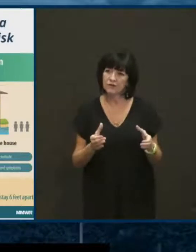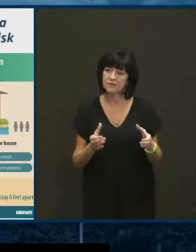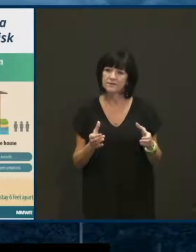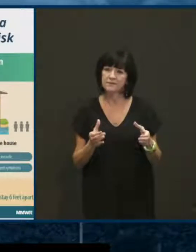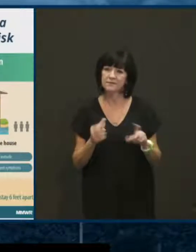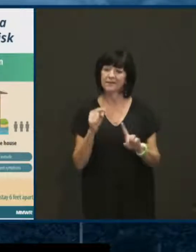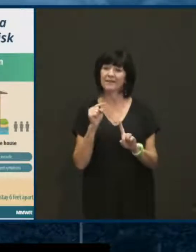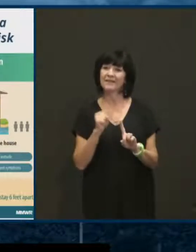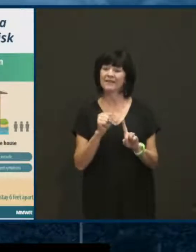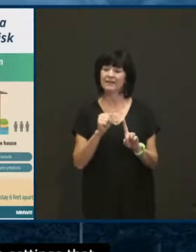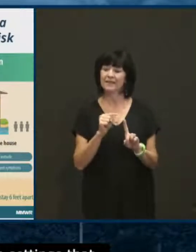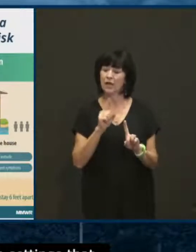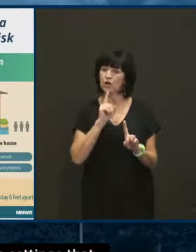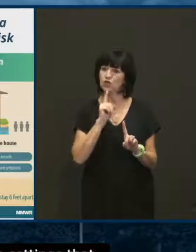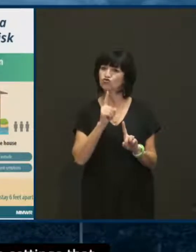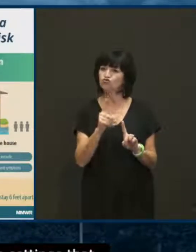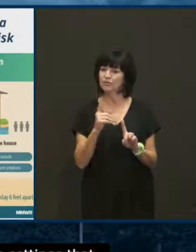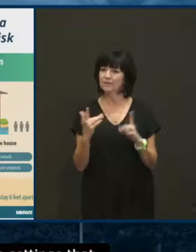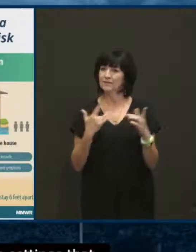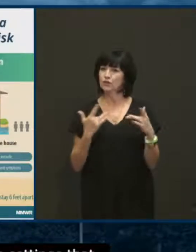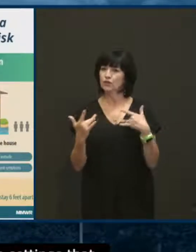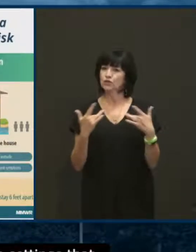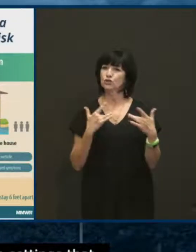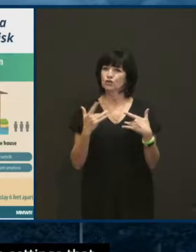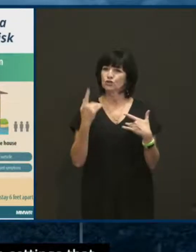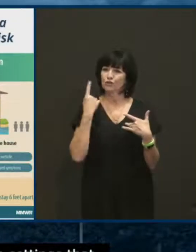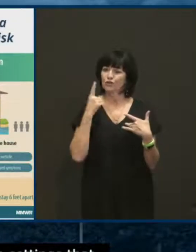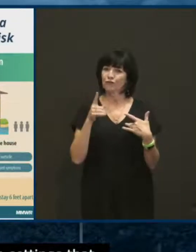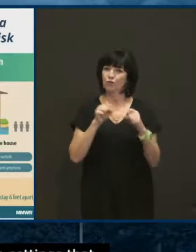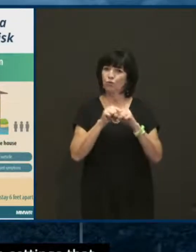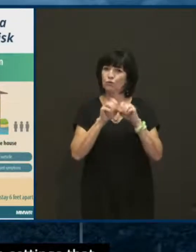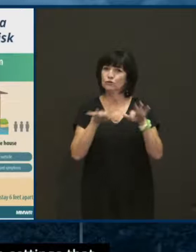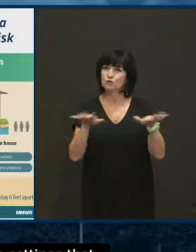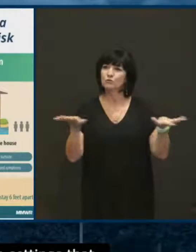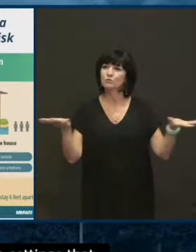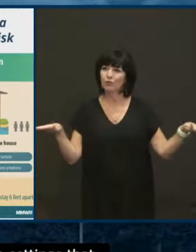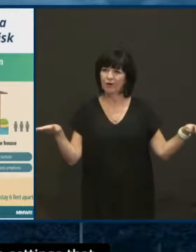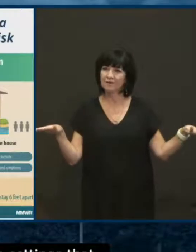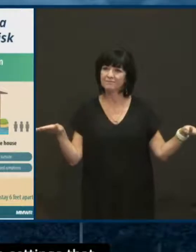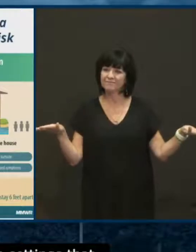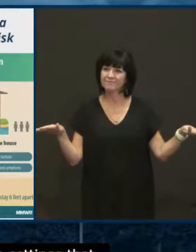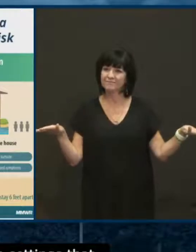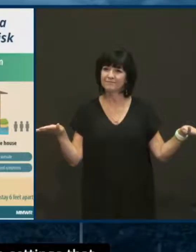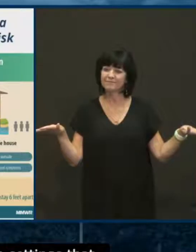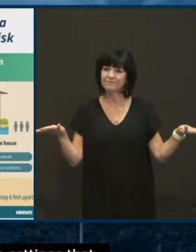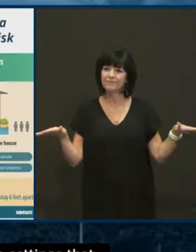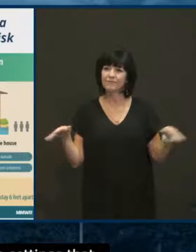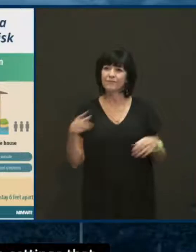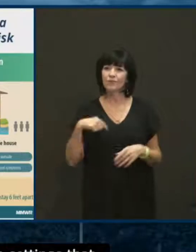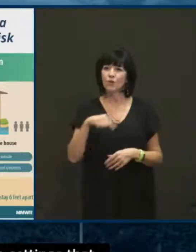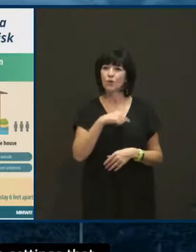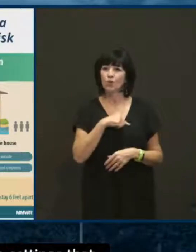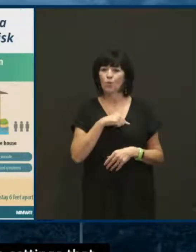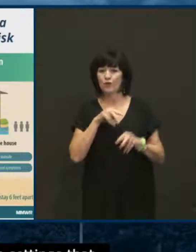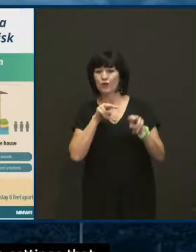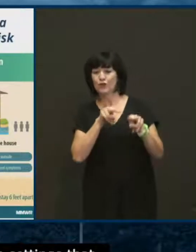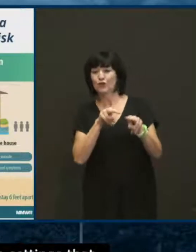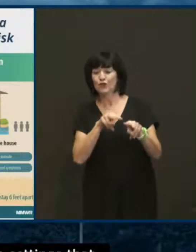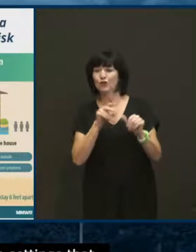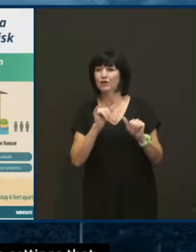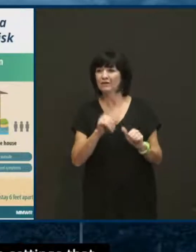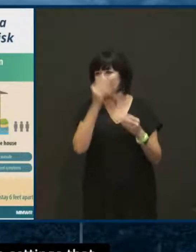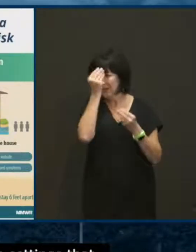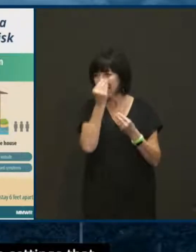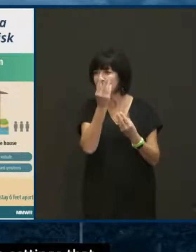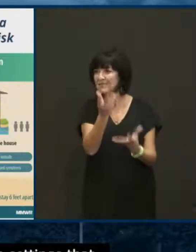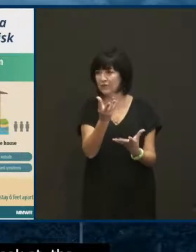really significant concern for transmission risk. As we look at the information that